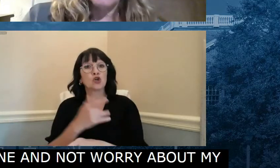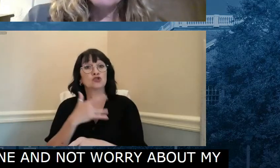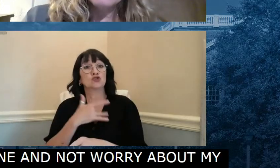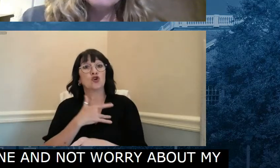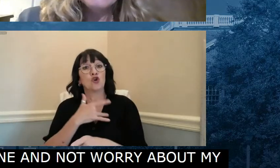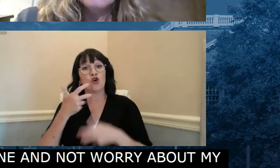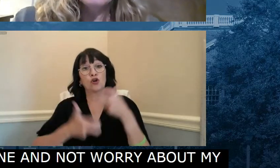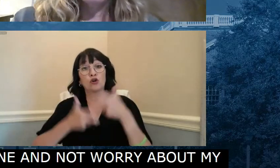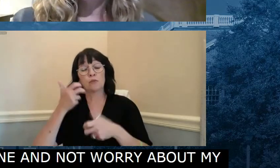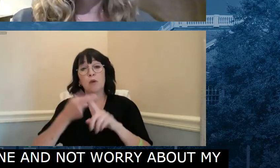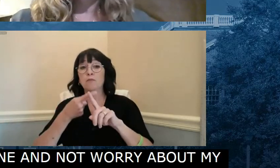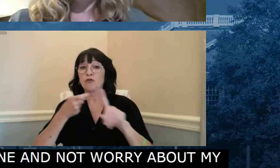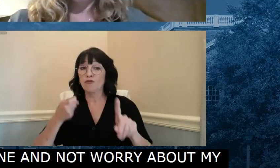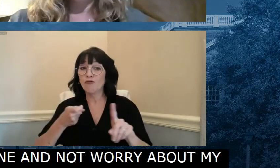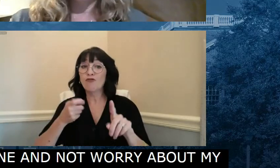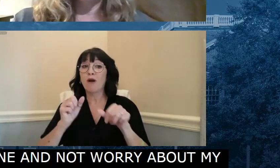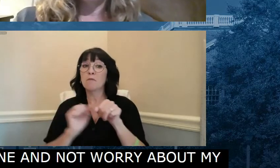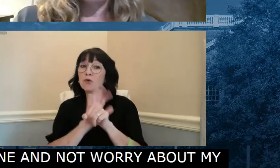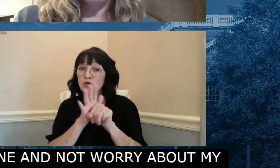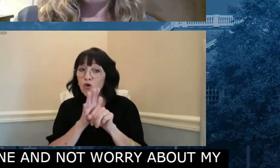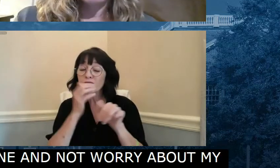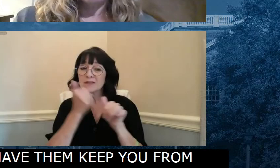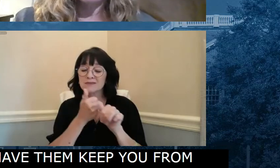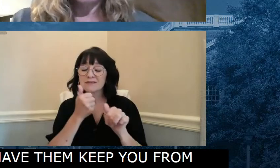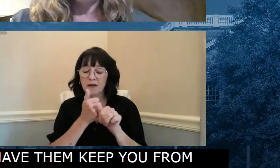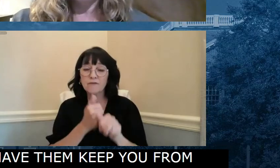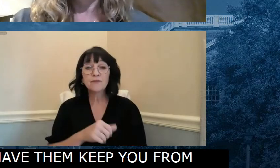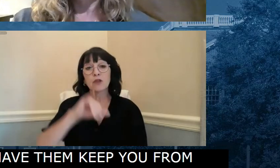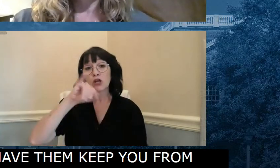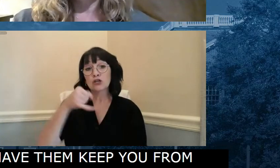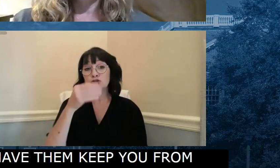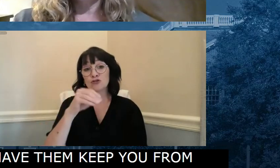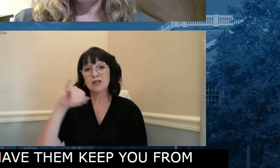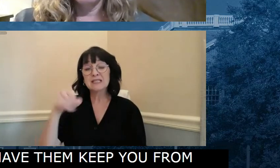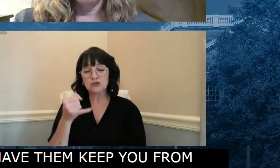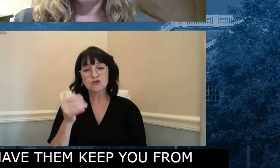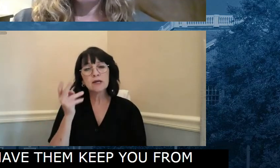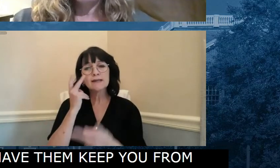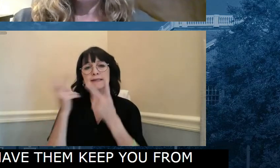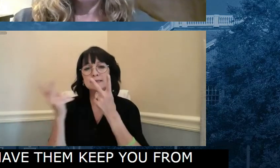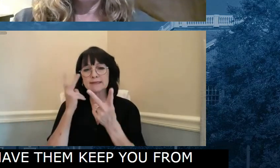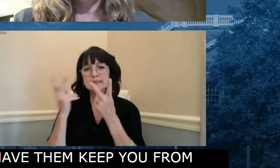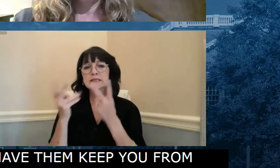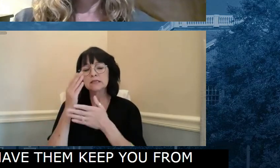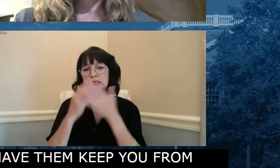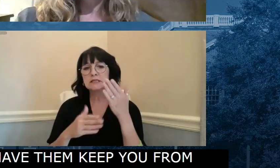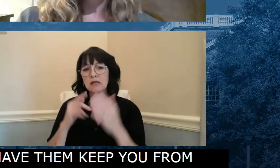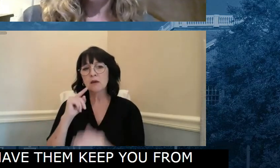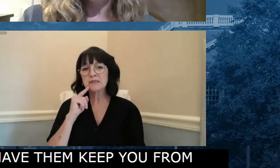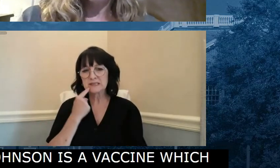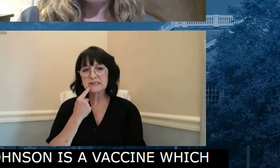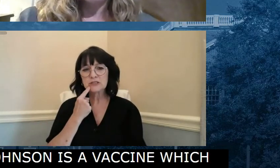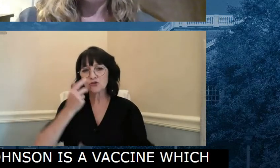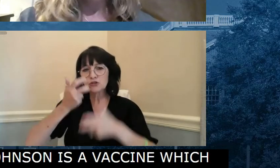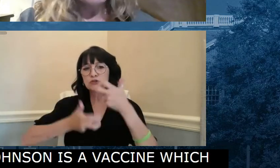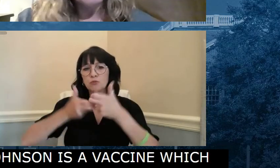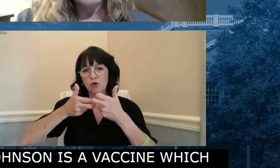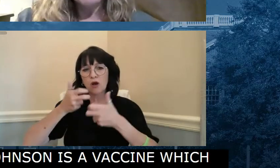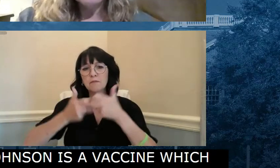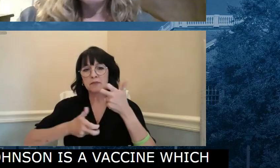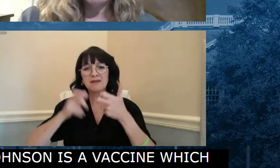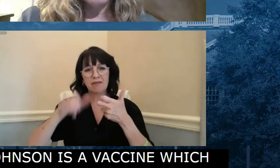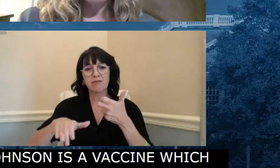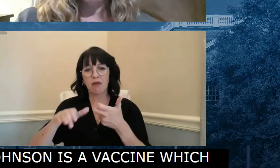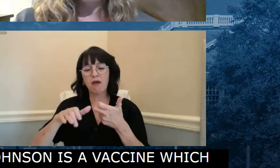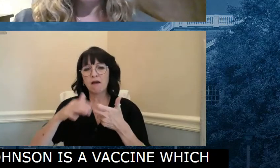Johnson & Johnson is a vaccine in which we've seen a couple more serious issues. One is a